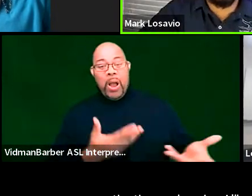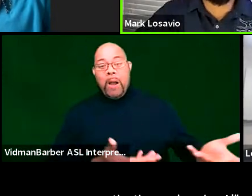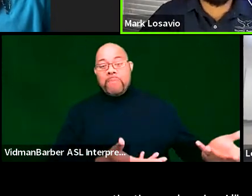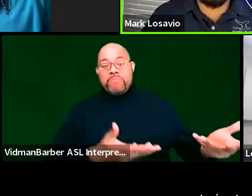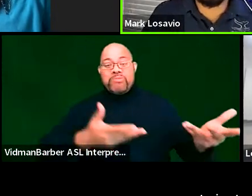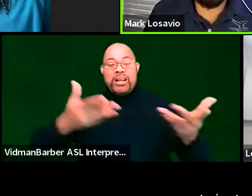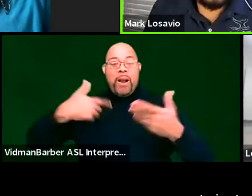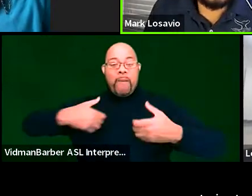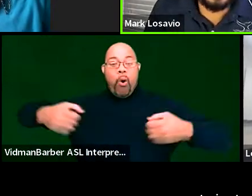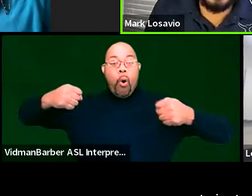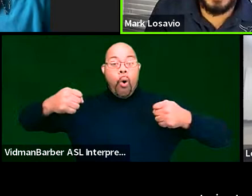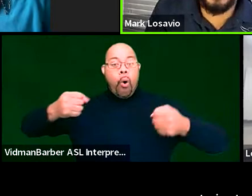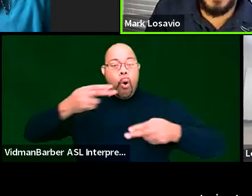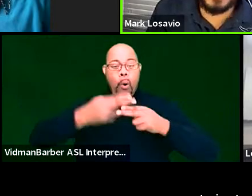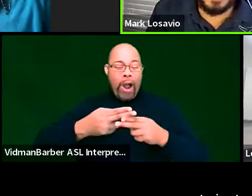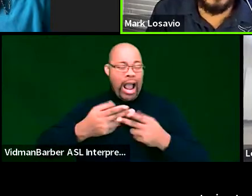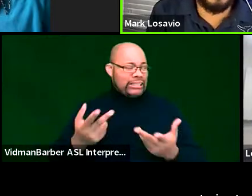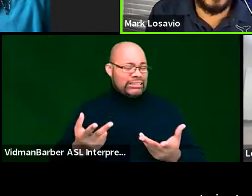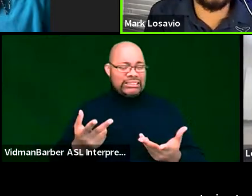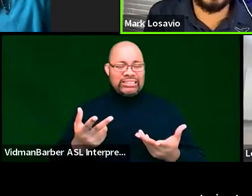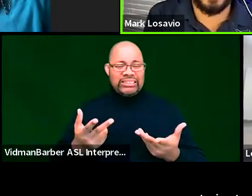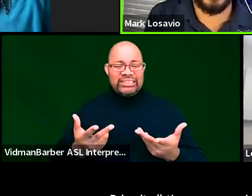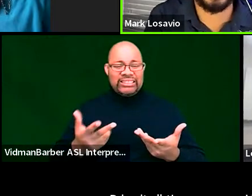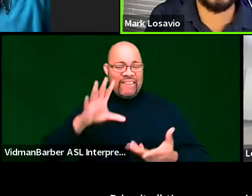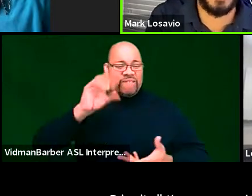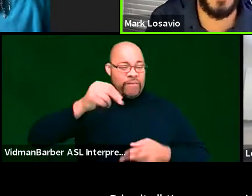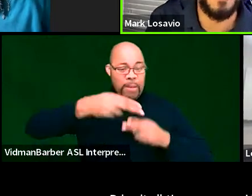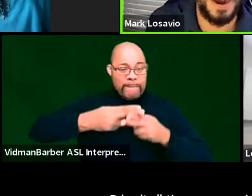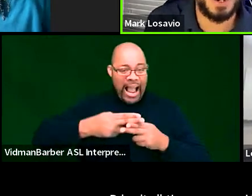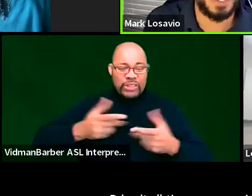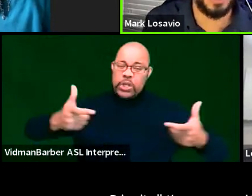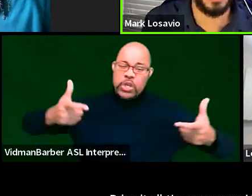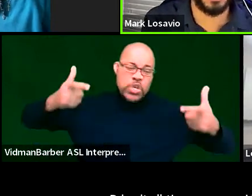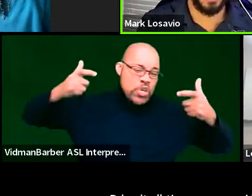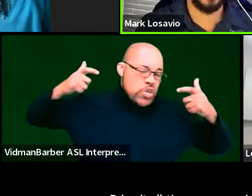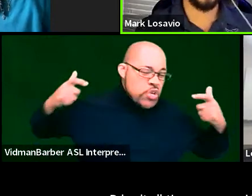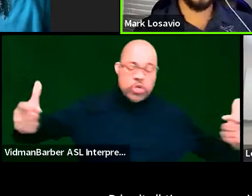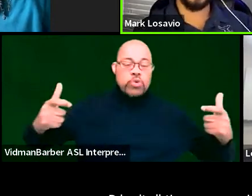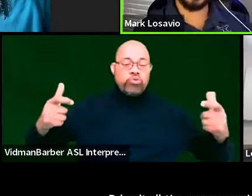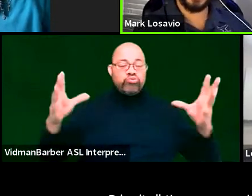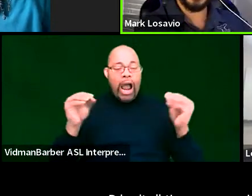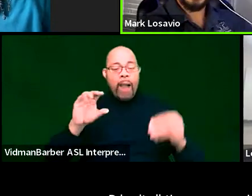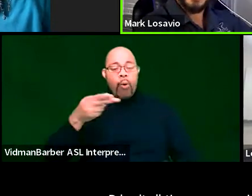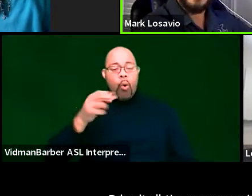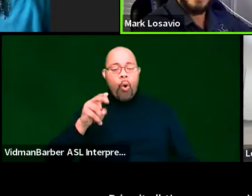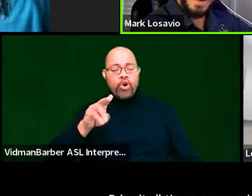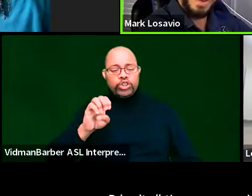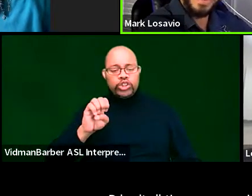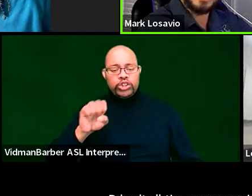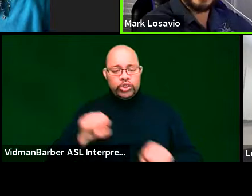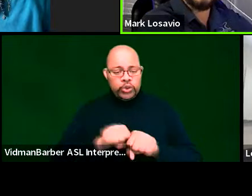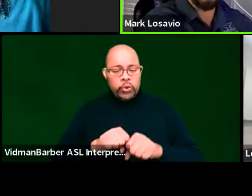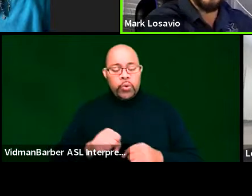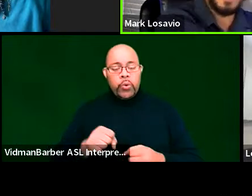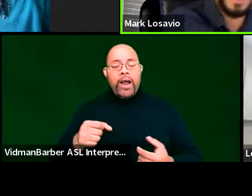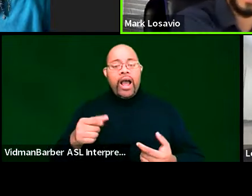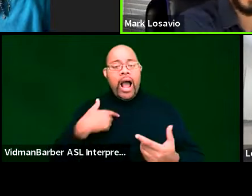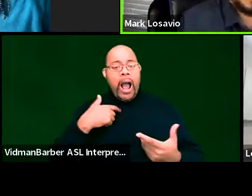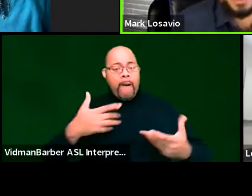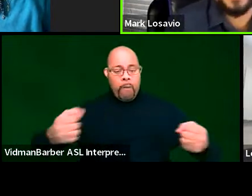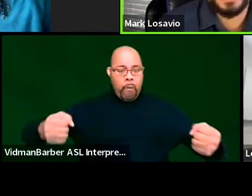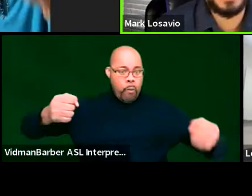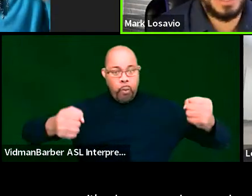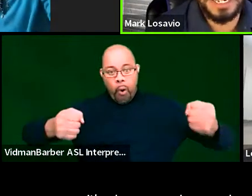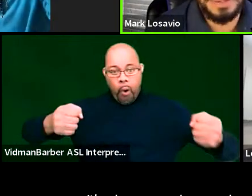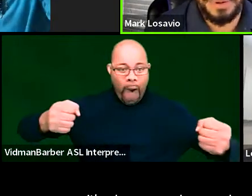up, and I'm holding, and it weighs like 50 pounds. It's a humongous horseshoe crab, and I'm holding it in my hands, and I'm walking it,